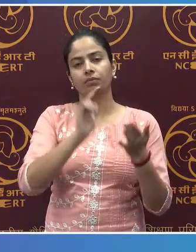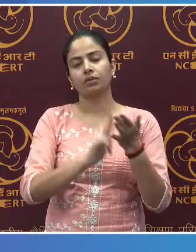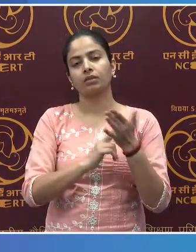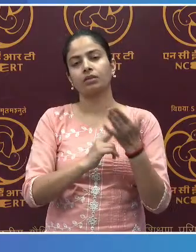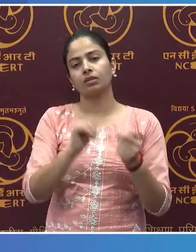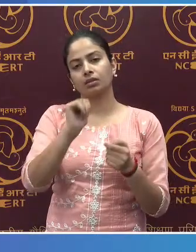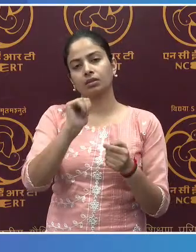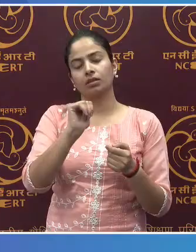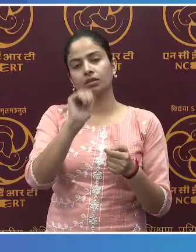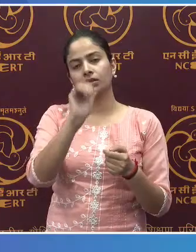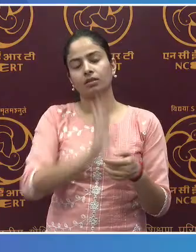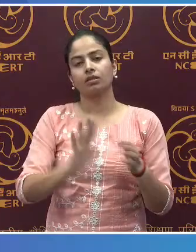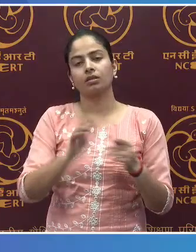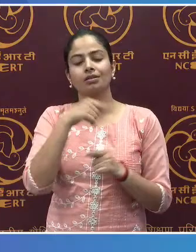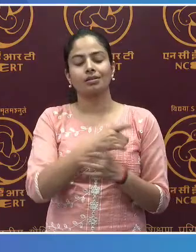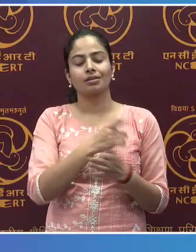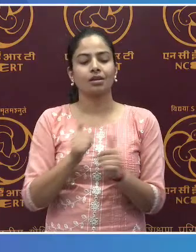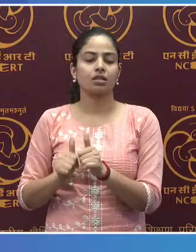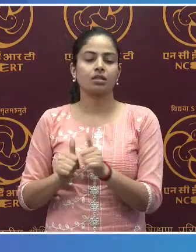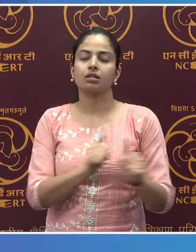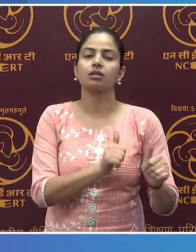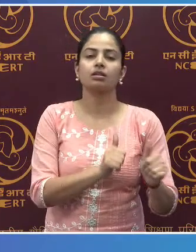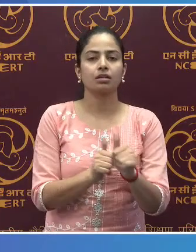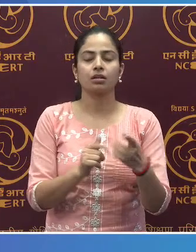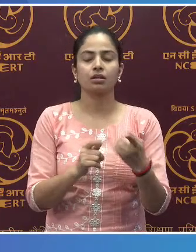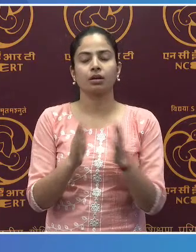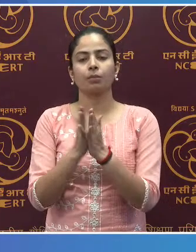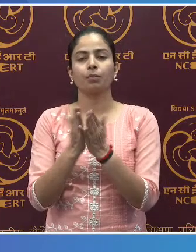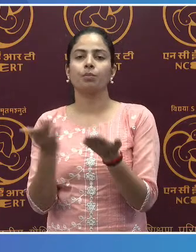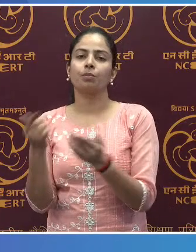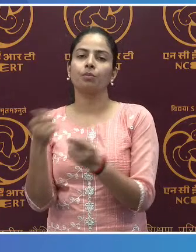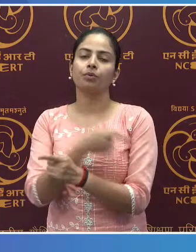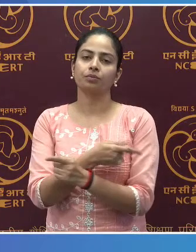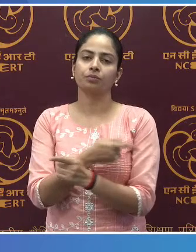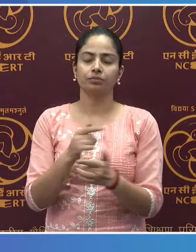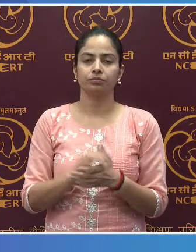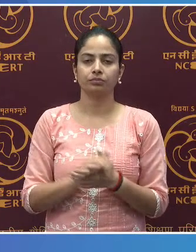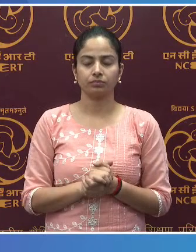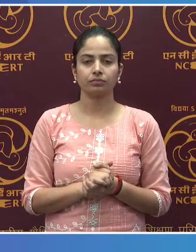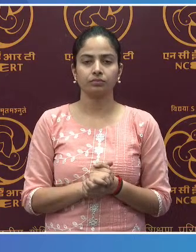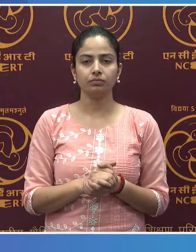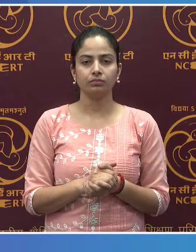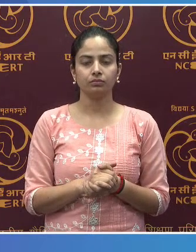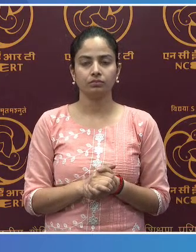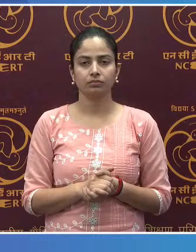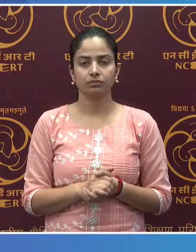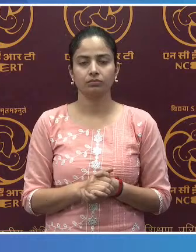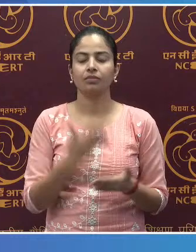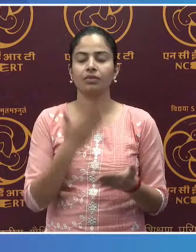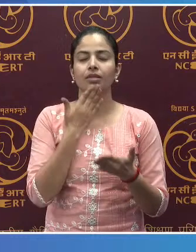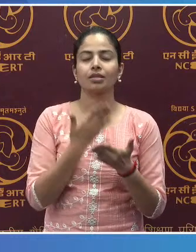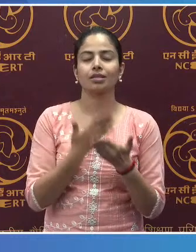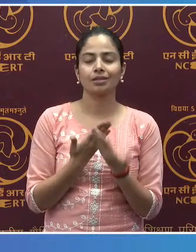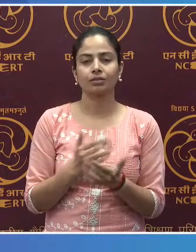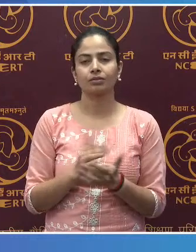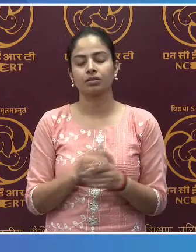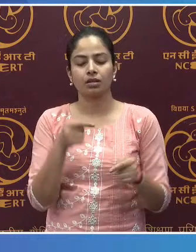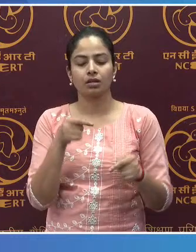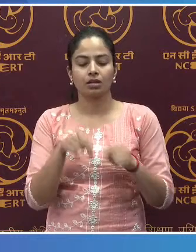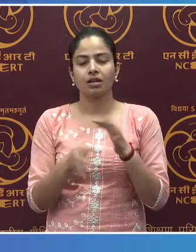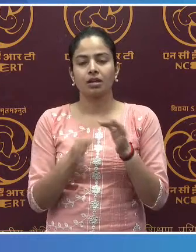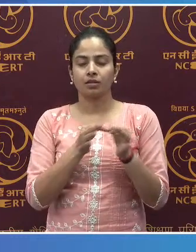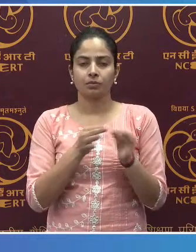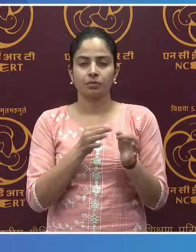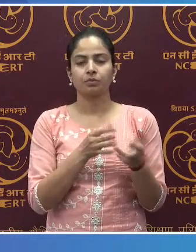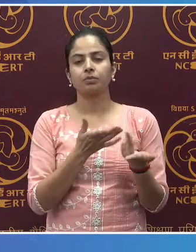policies that really give the direction to the textbook in a particular country. So that is in India. Thank you so much, sir, for explaining that